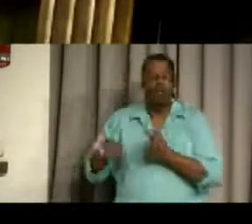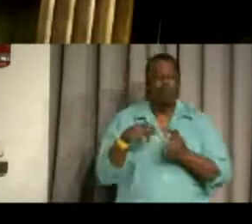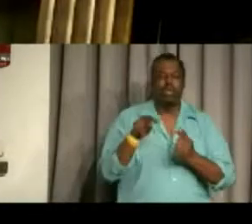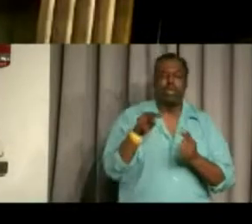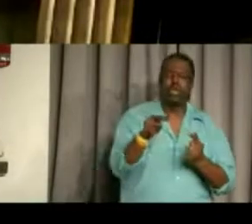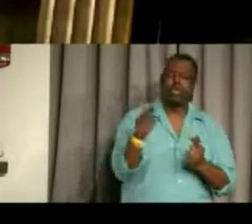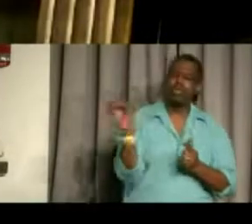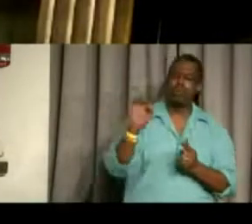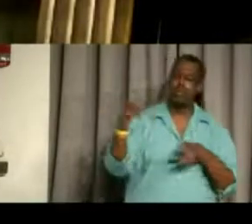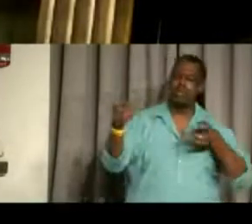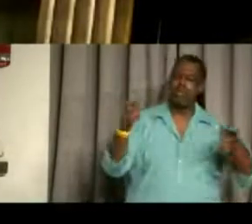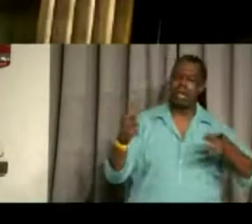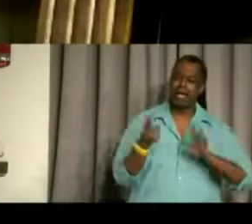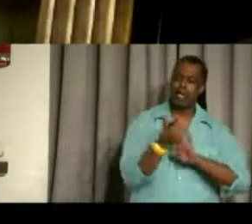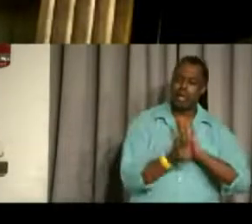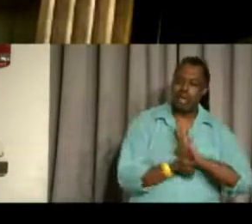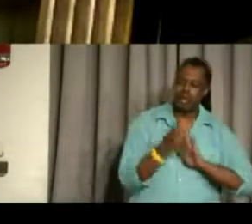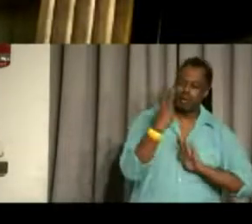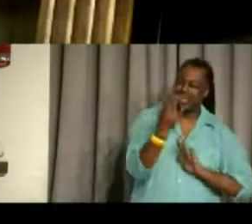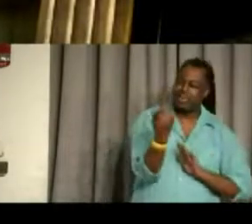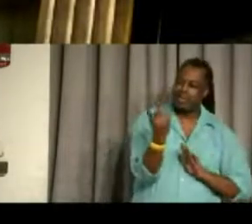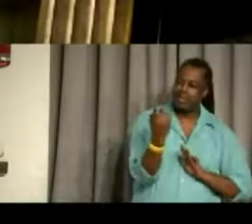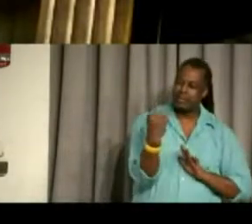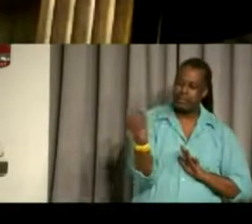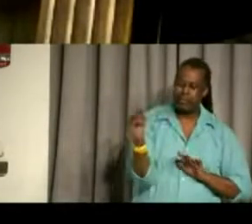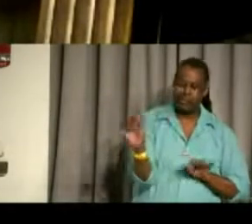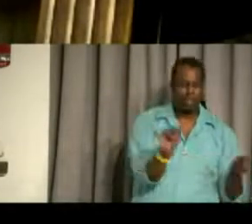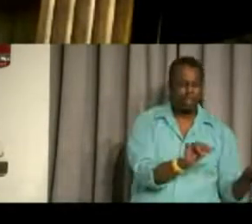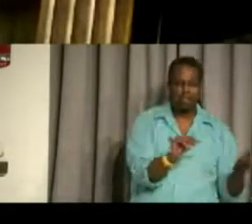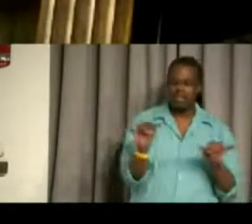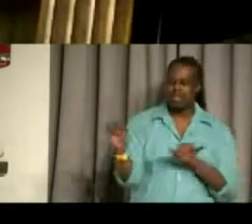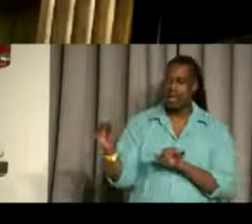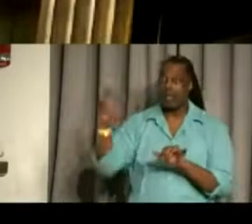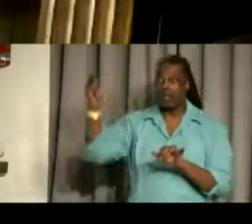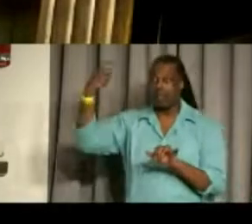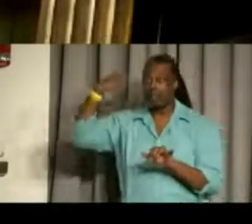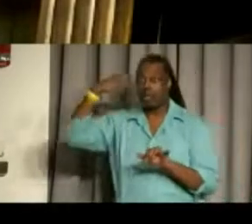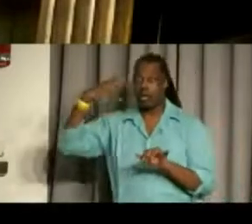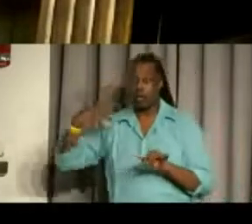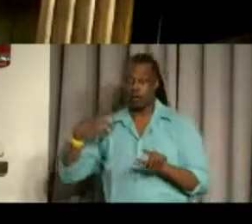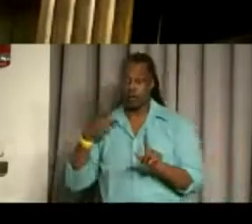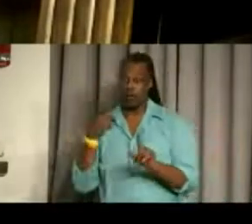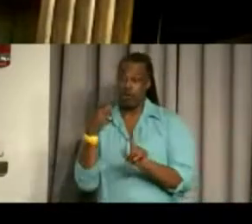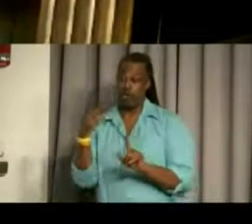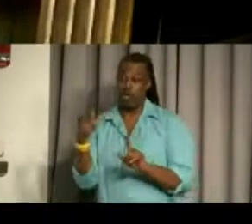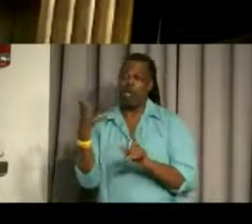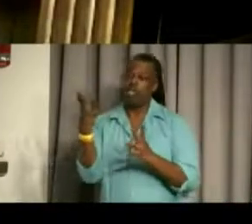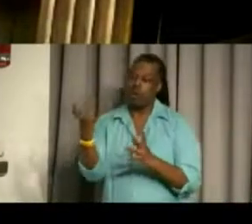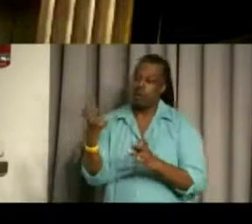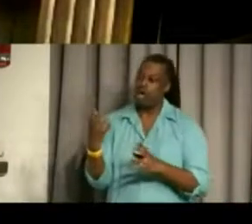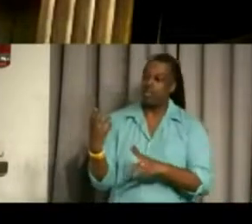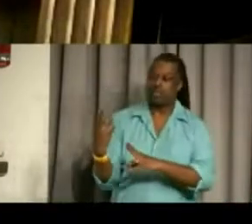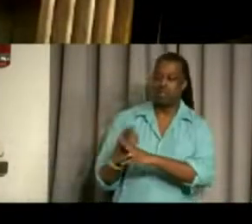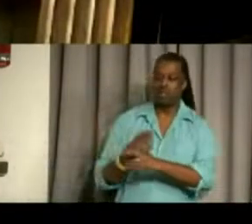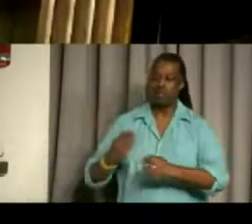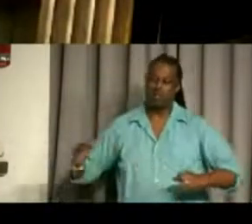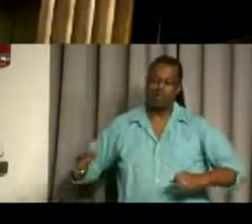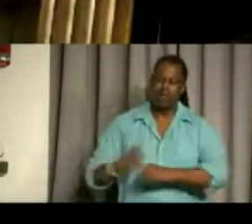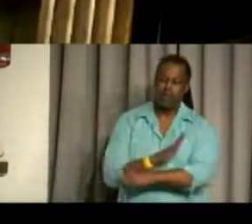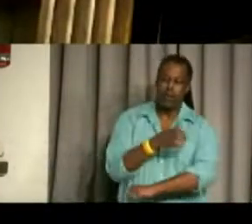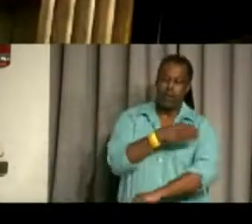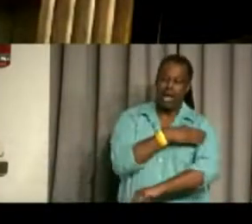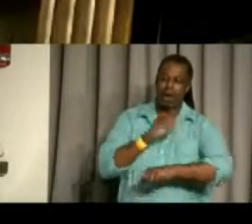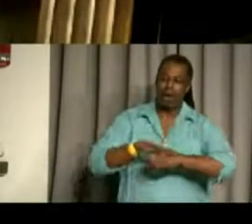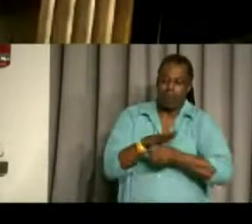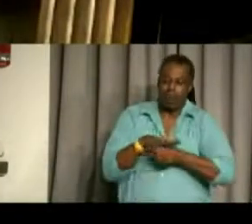law, we see something that's very comparable. A governor who wants to exercise full power at the local